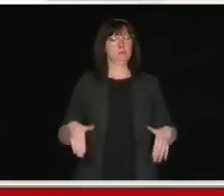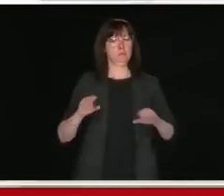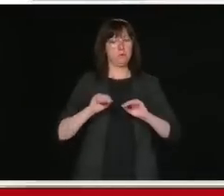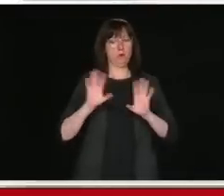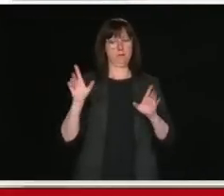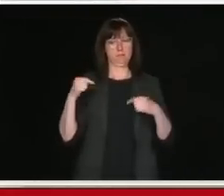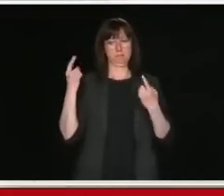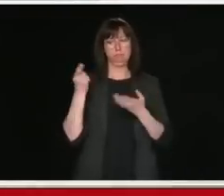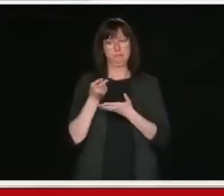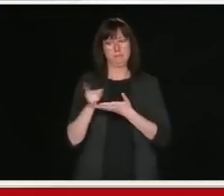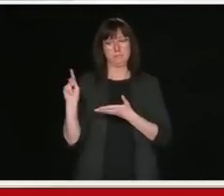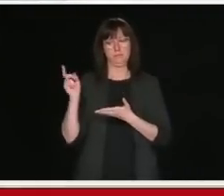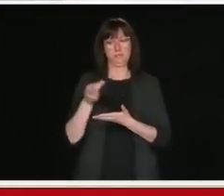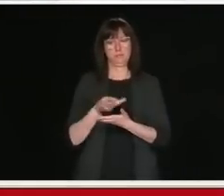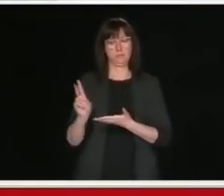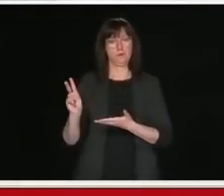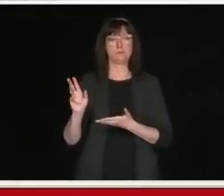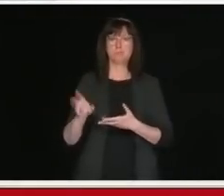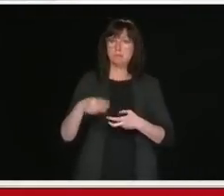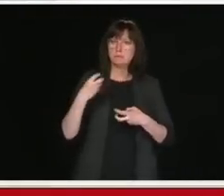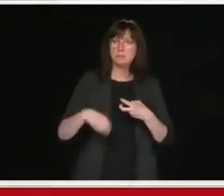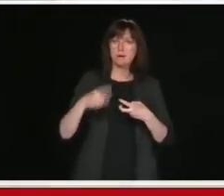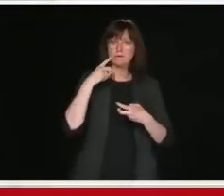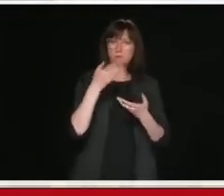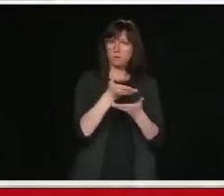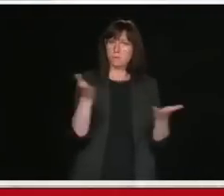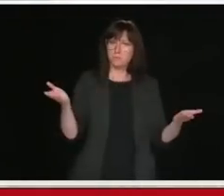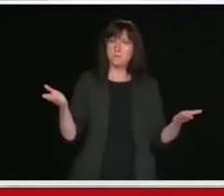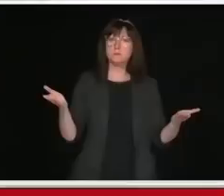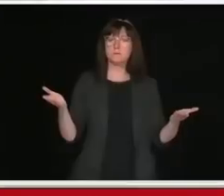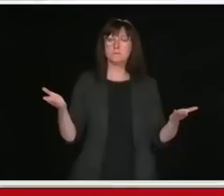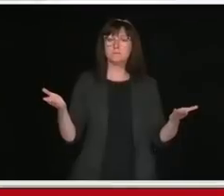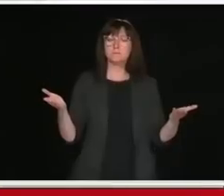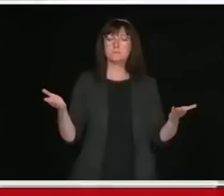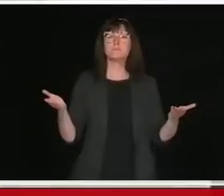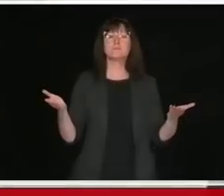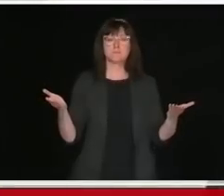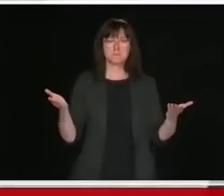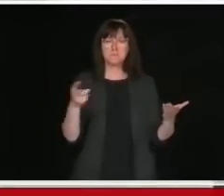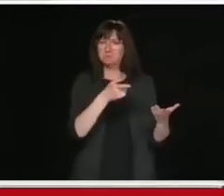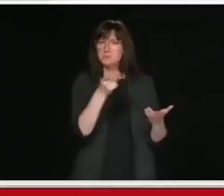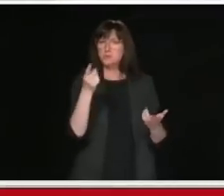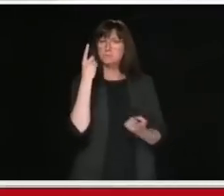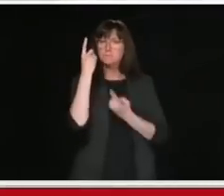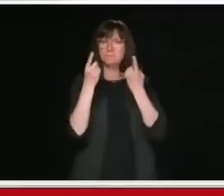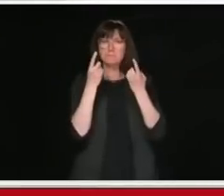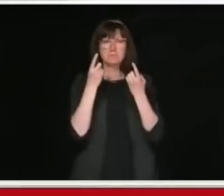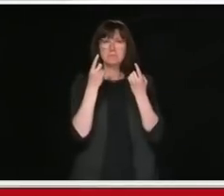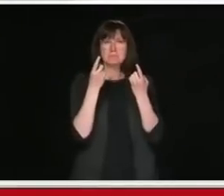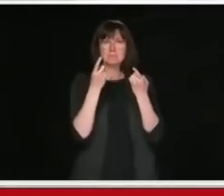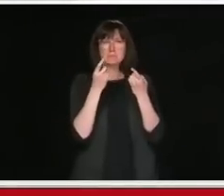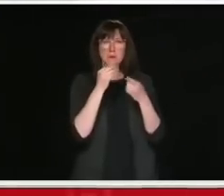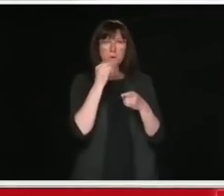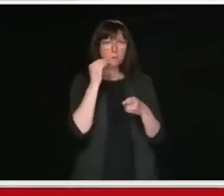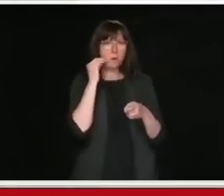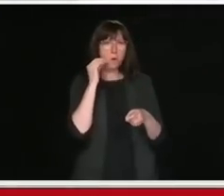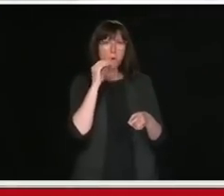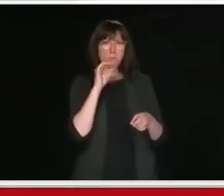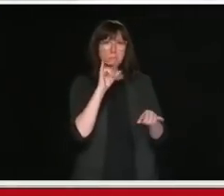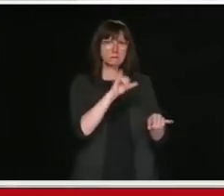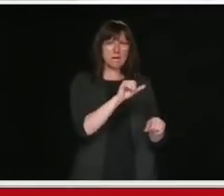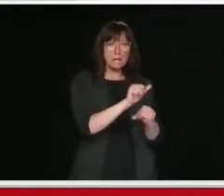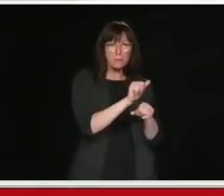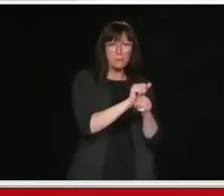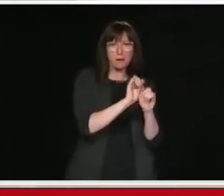have been difficult for many people. You're wondering how you will be able to work from home, how you will pay your bills after losing your